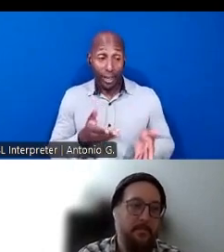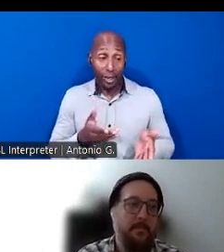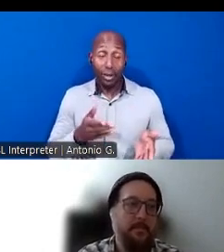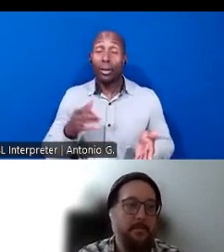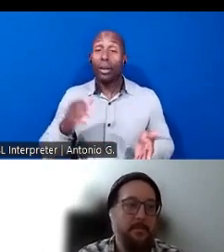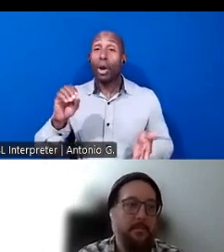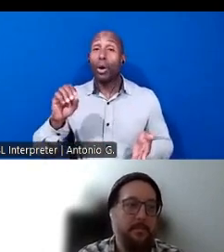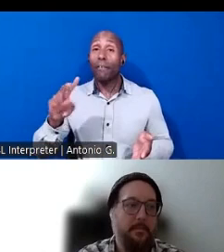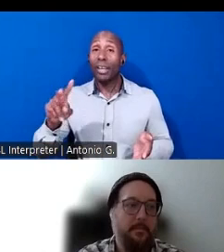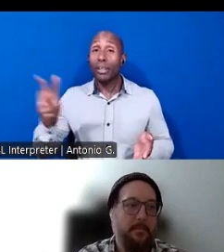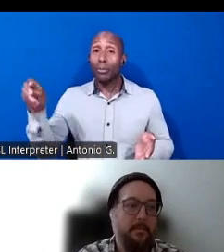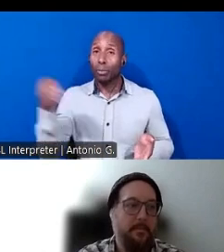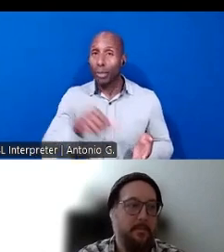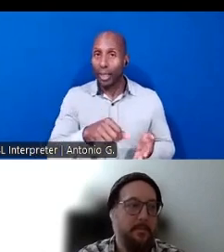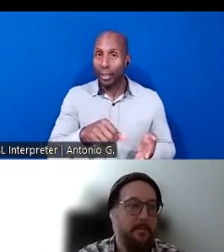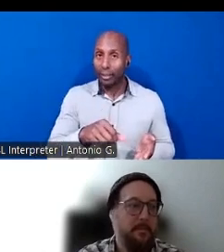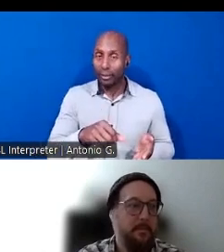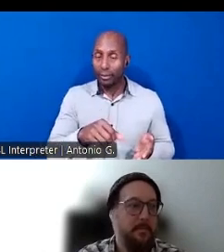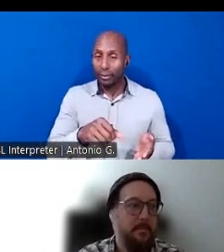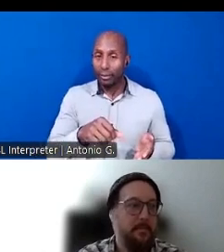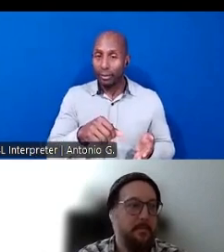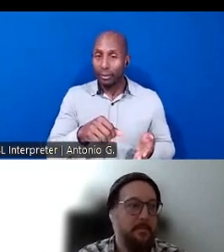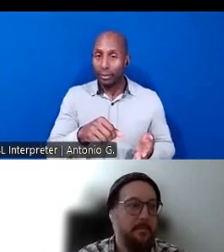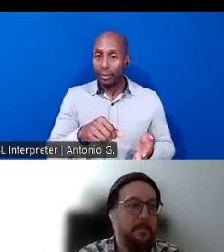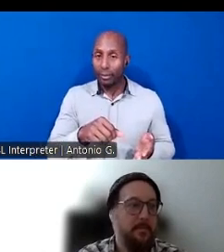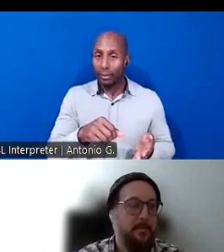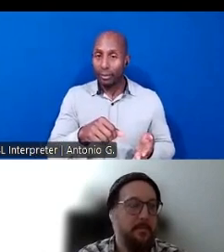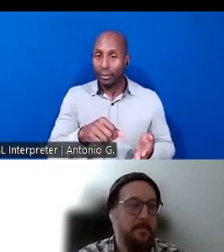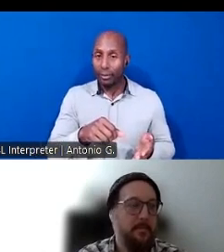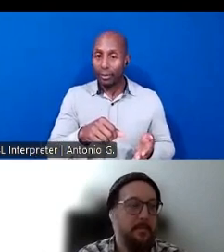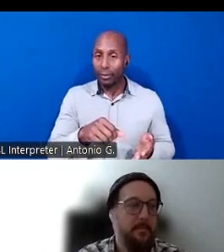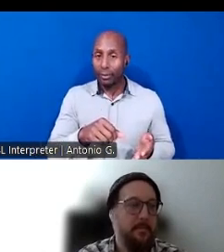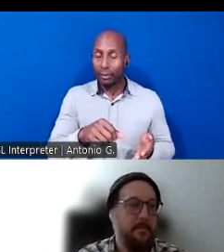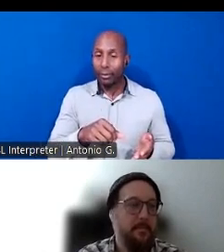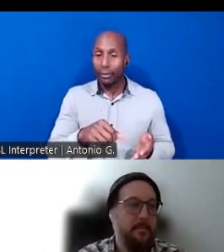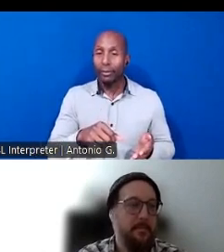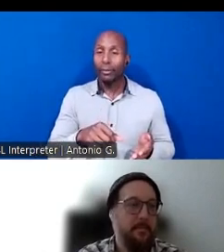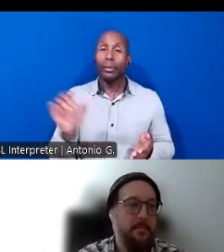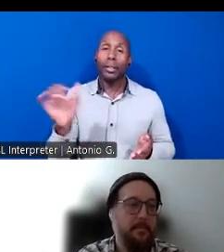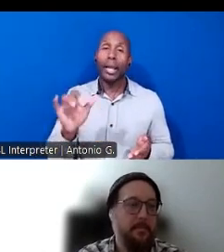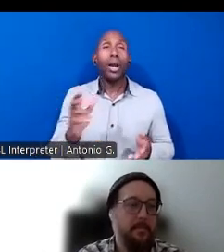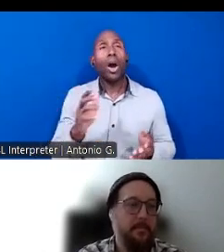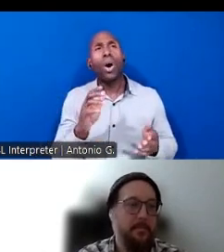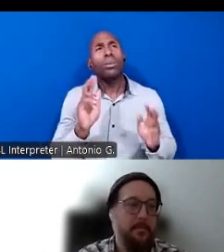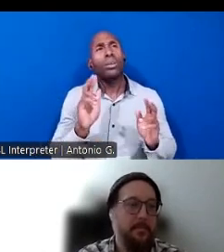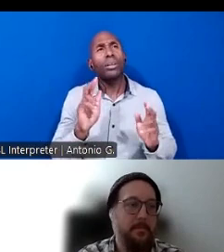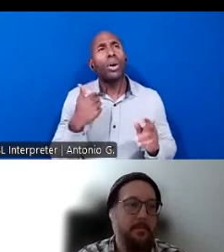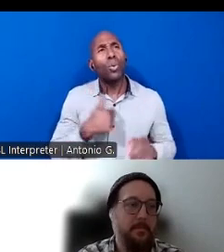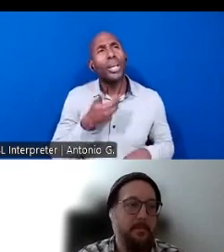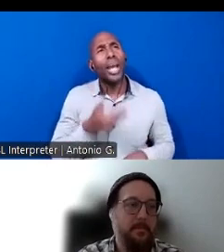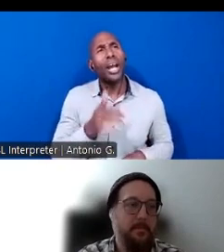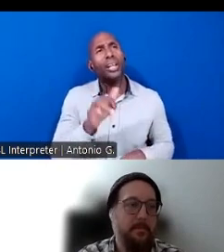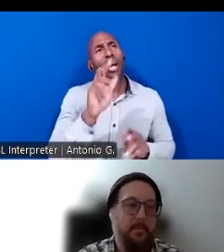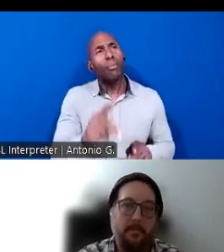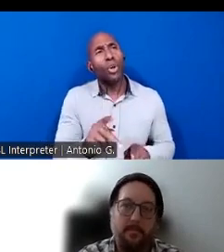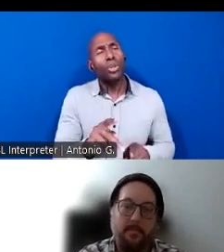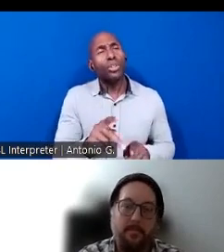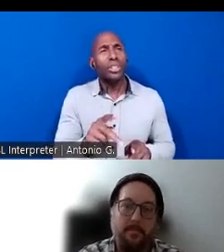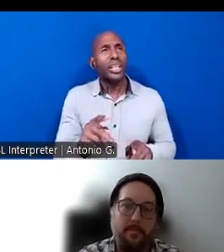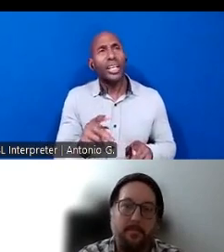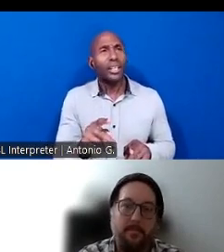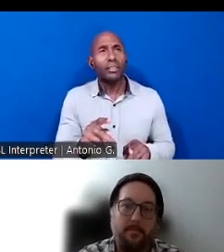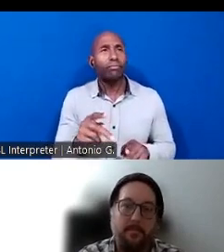so this is where you can get at like, oh, someone was hired partway through, no problem. And I will